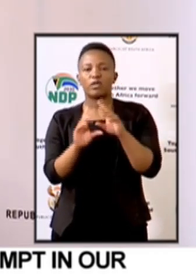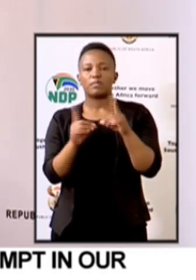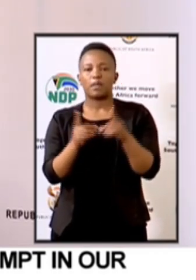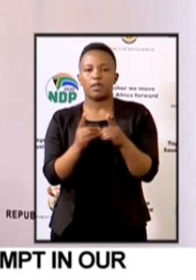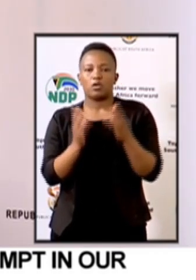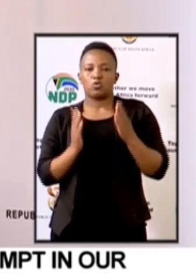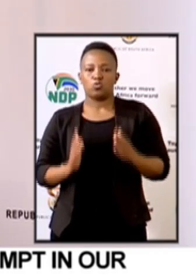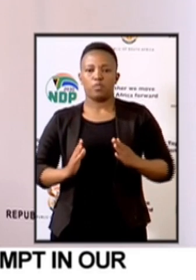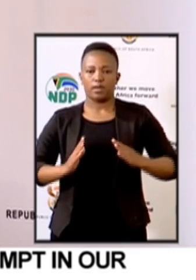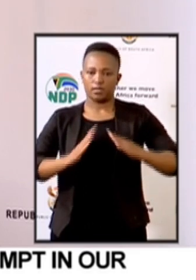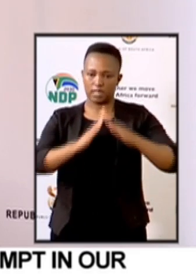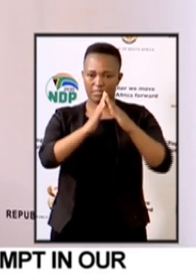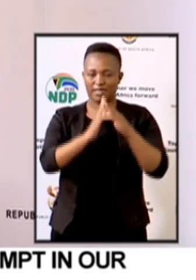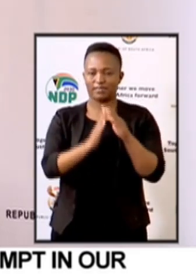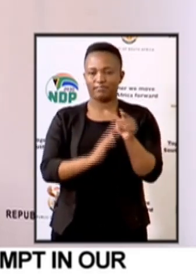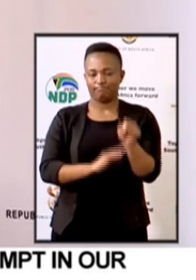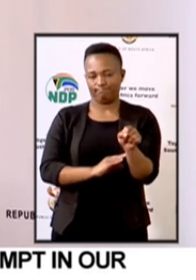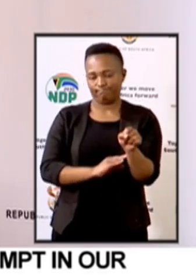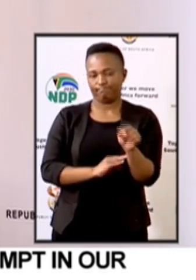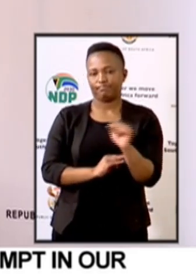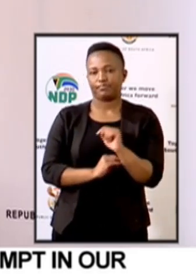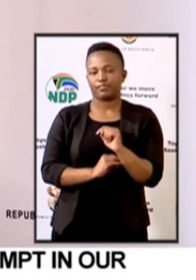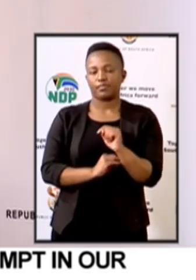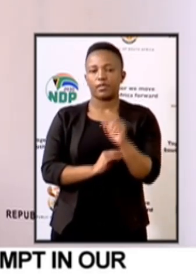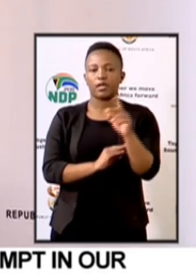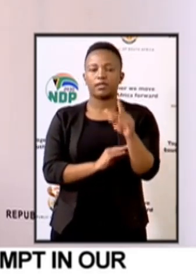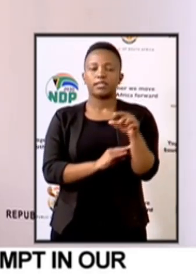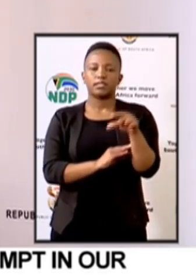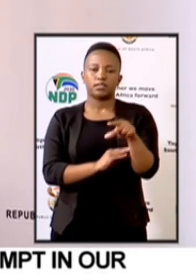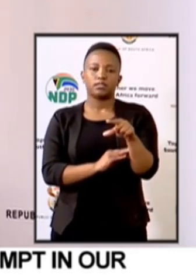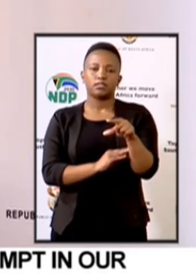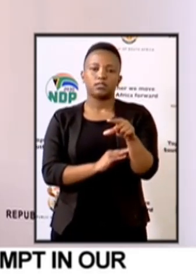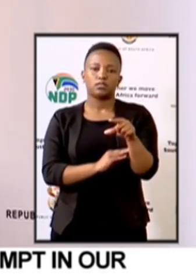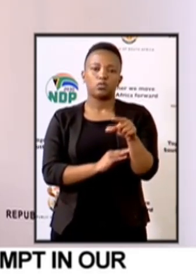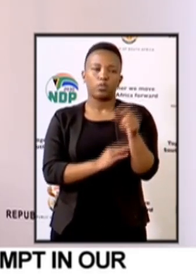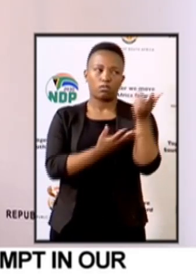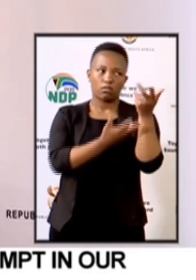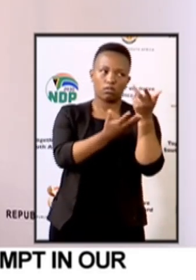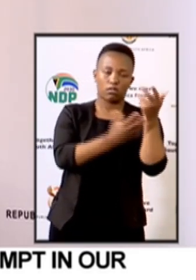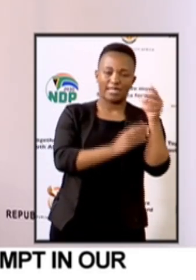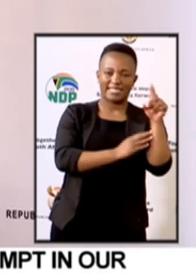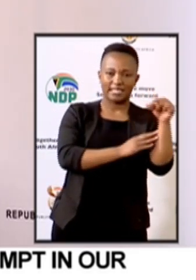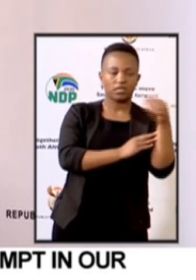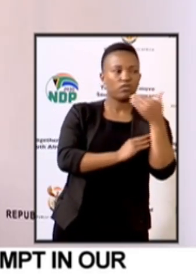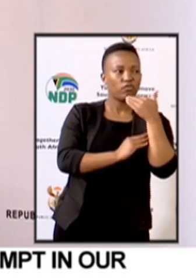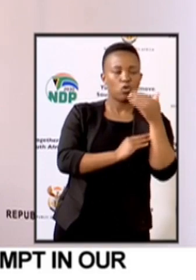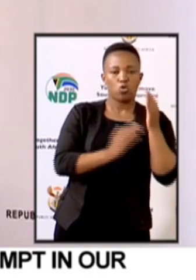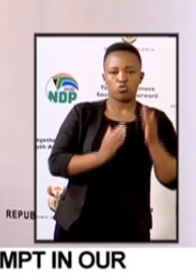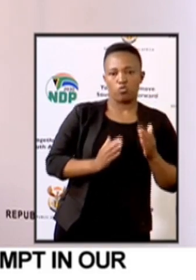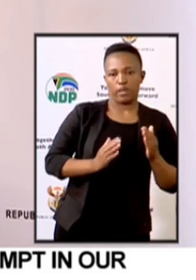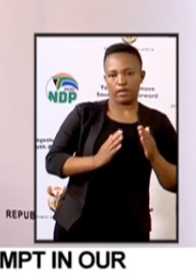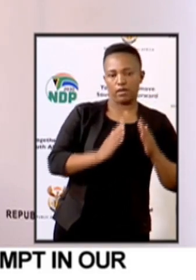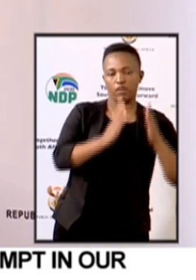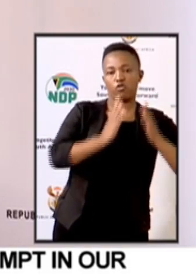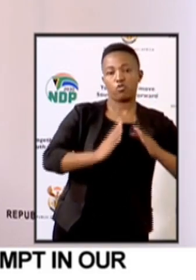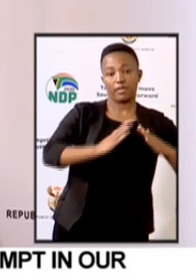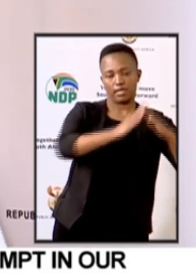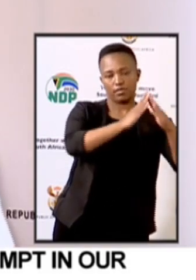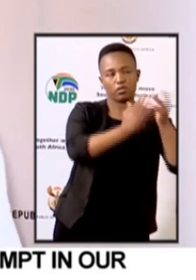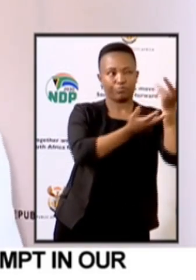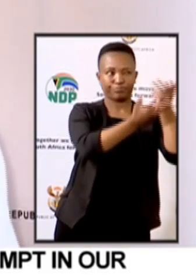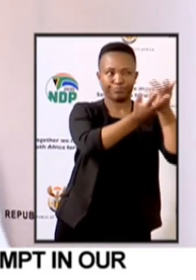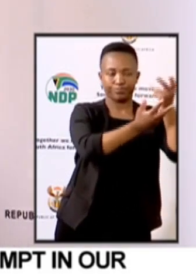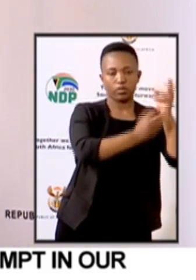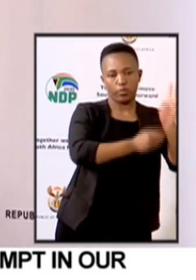Settlement. That may require that DG talks to the DG in Human Settlement in relation to the question.